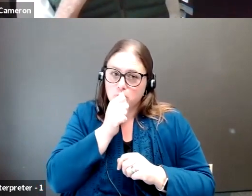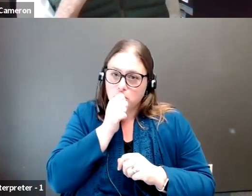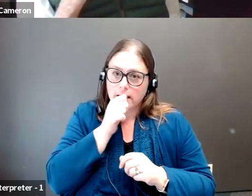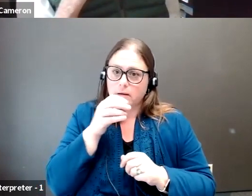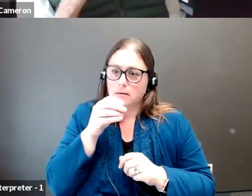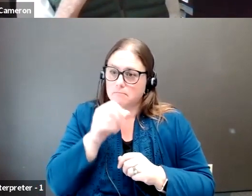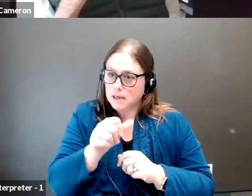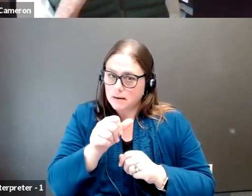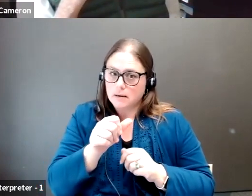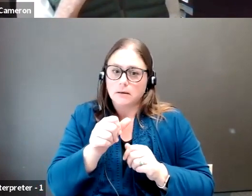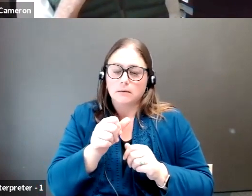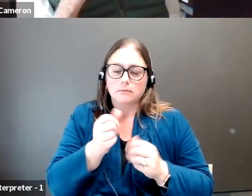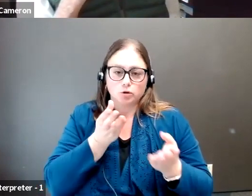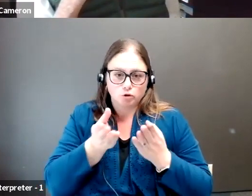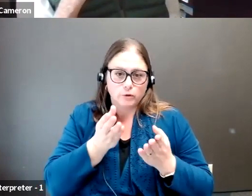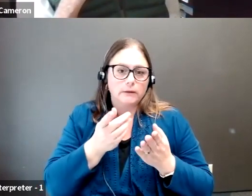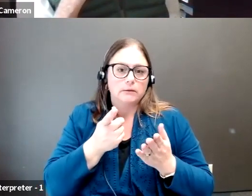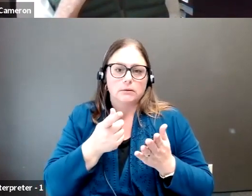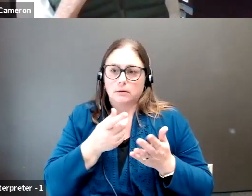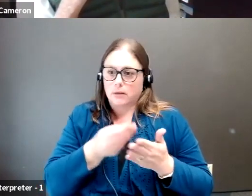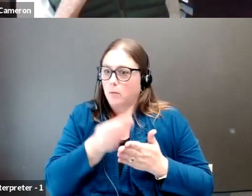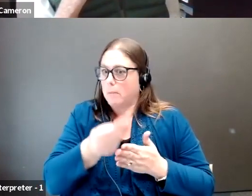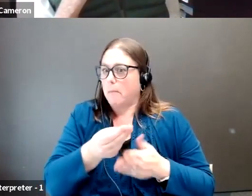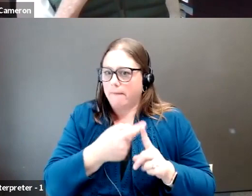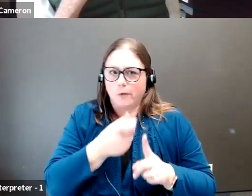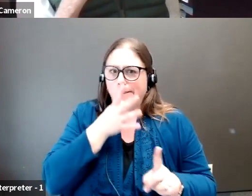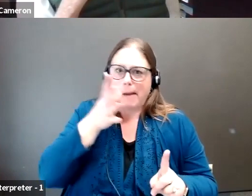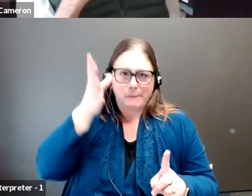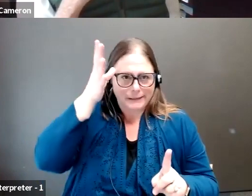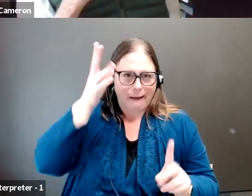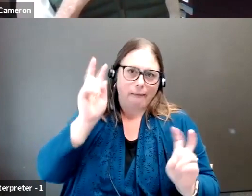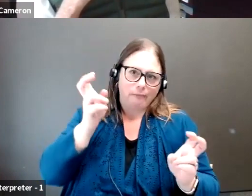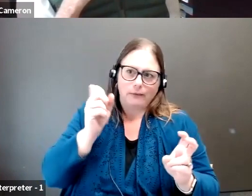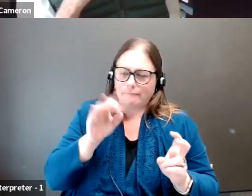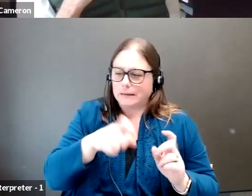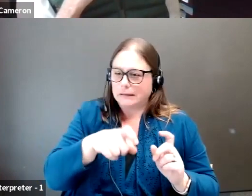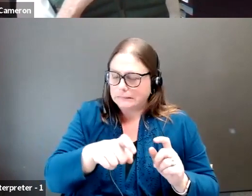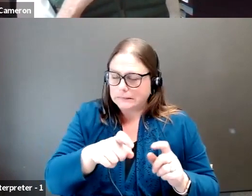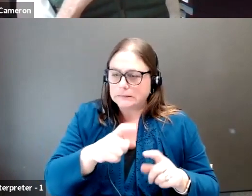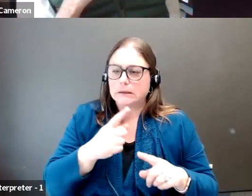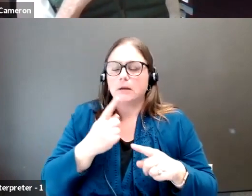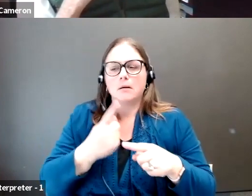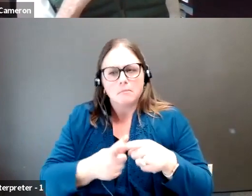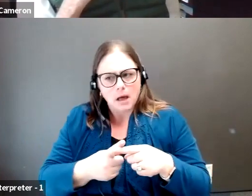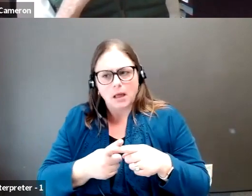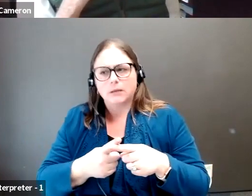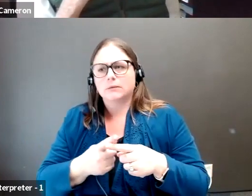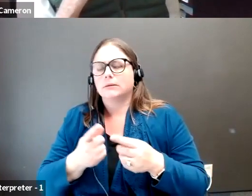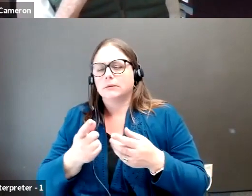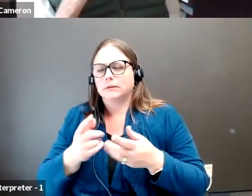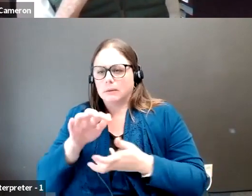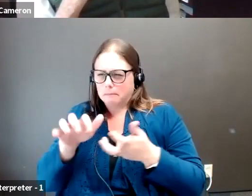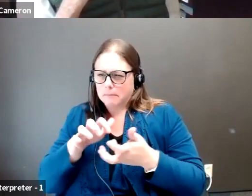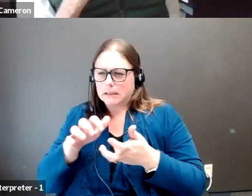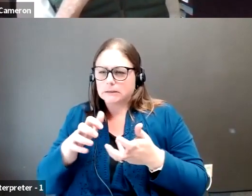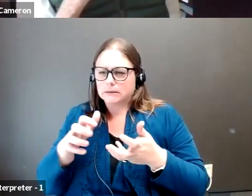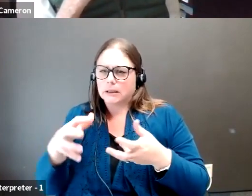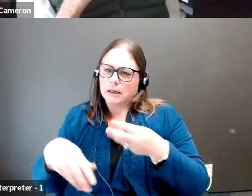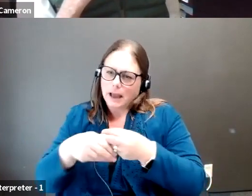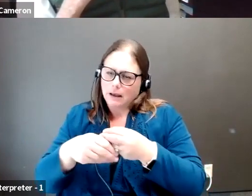people will acquire for mom and dad if they need it, and also mixing into the publicly funded model as well.